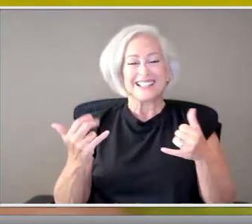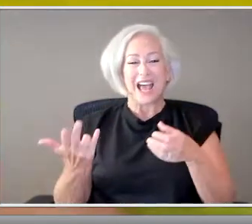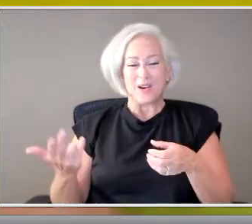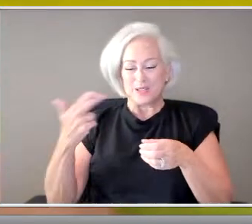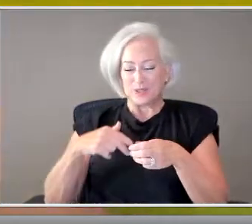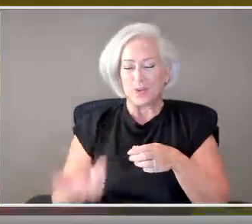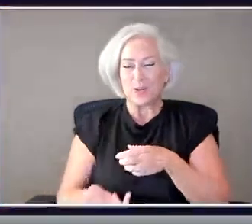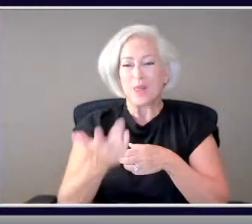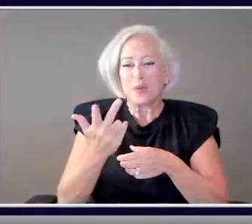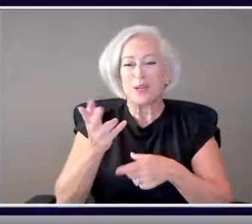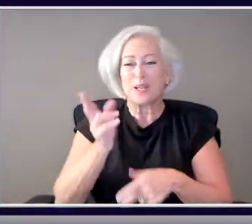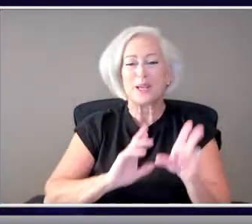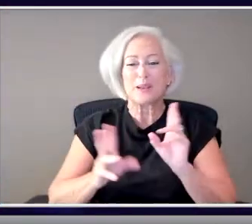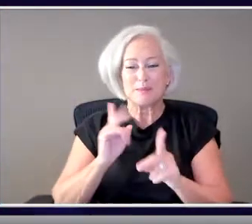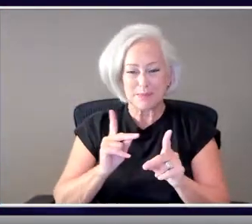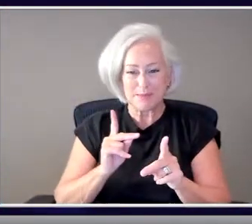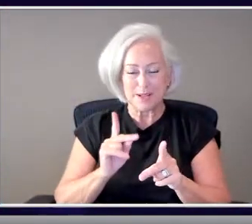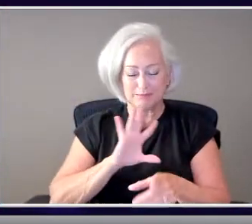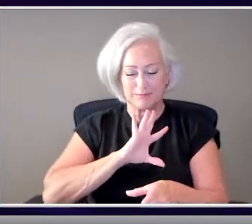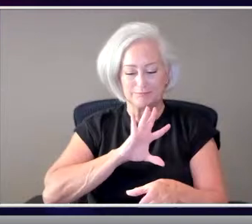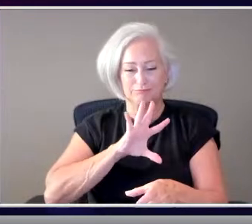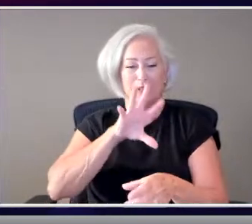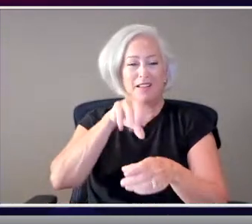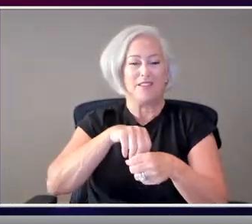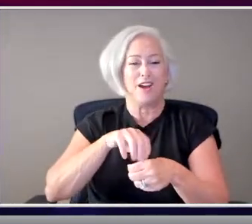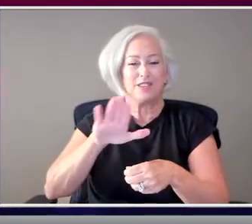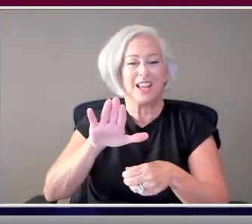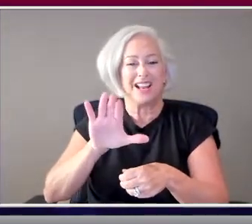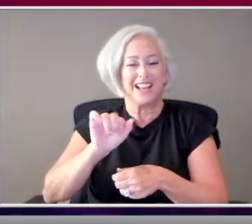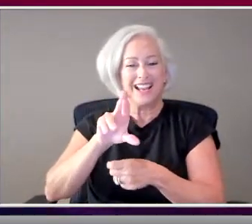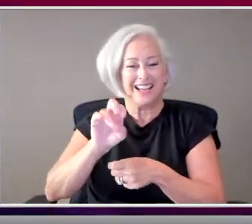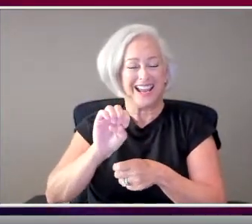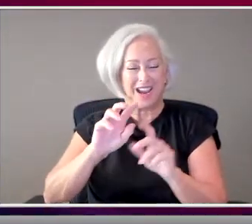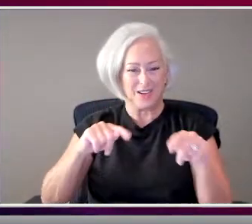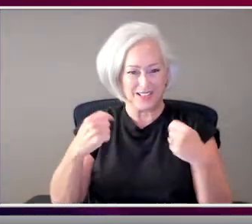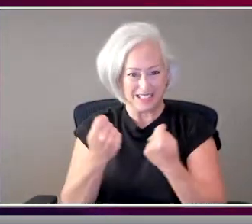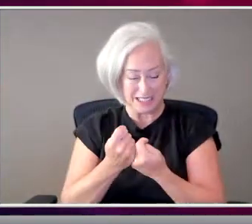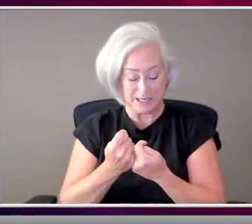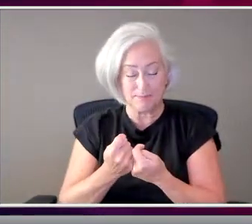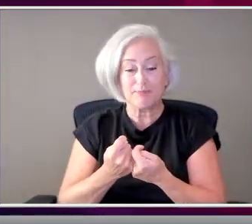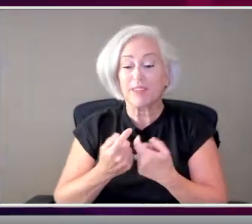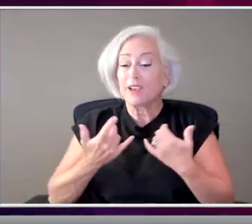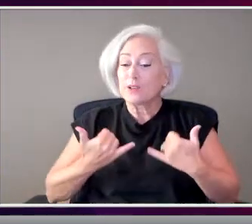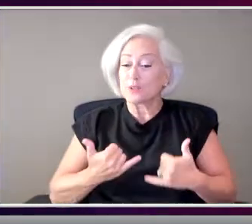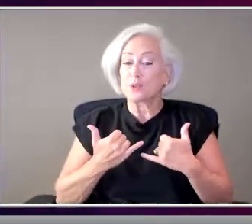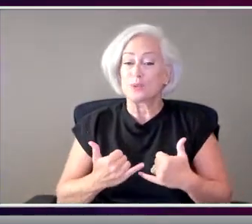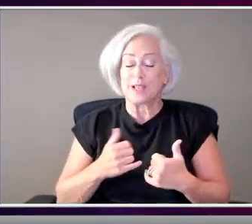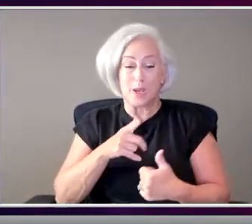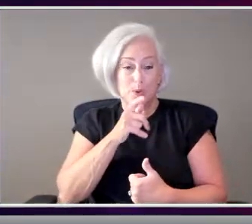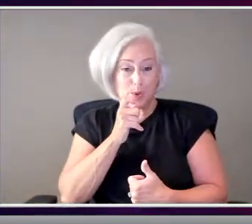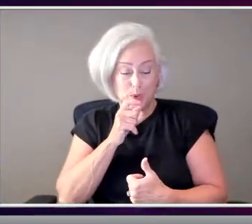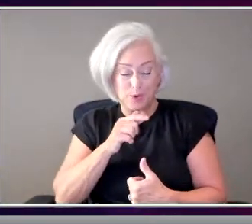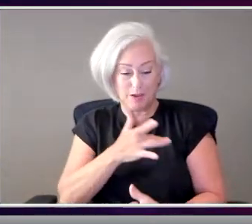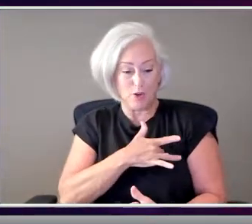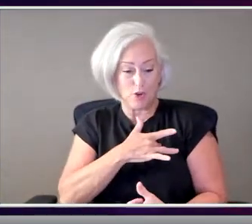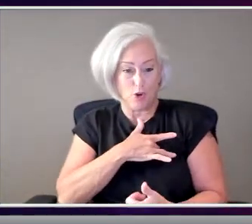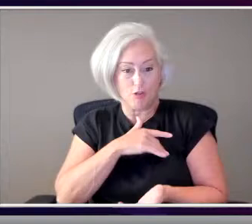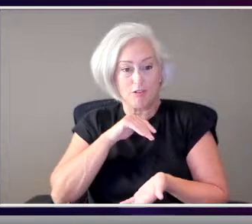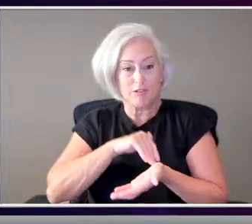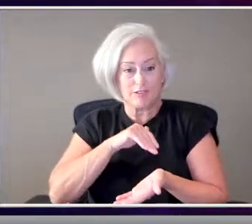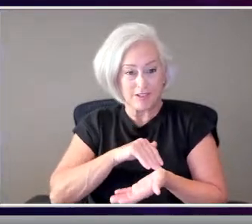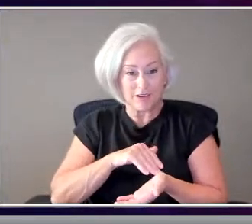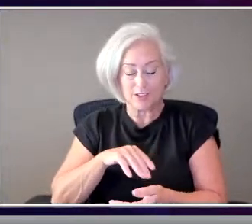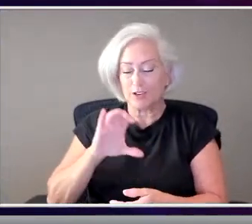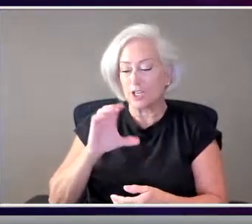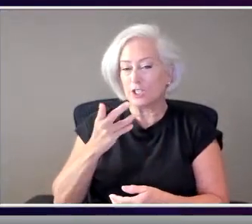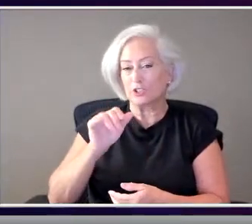were crucial members of Angela's care team. We're joined by cardio oncologist Dr. Charlie Porter.